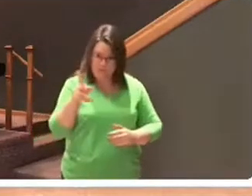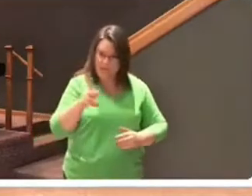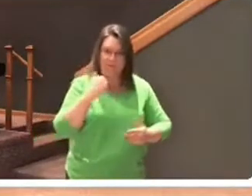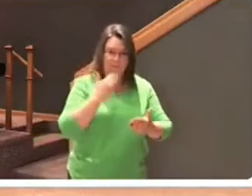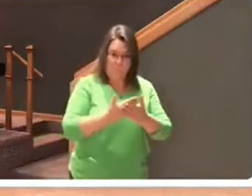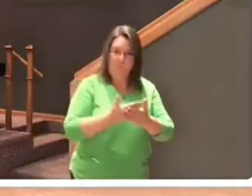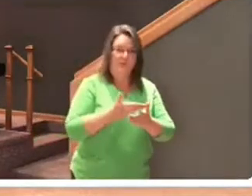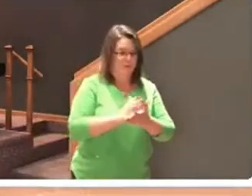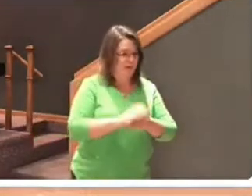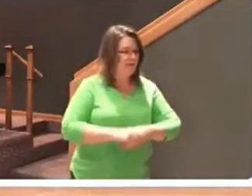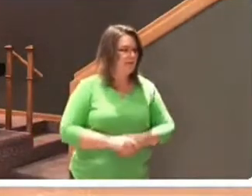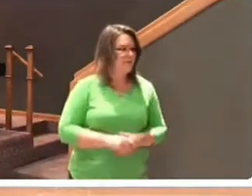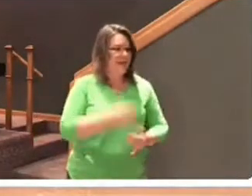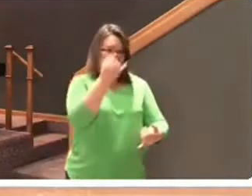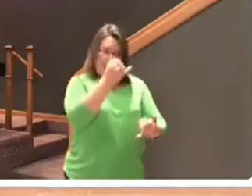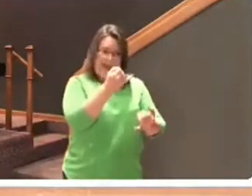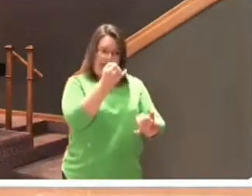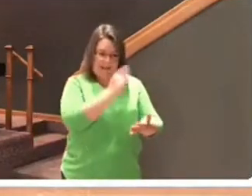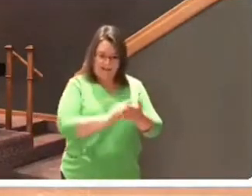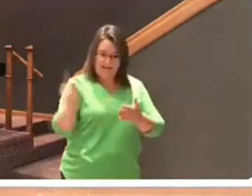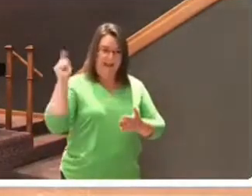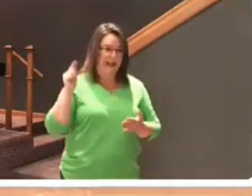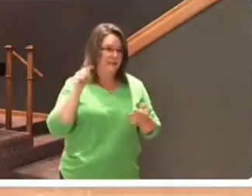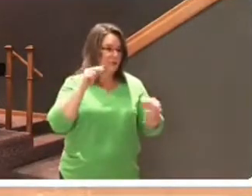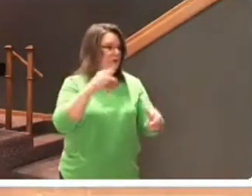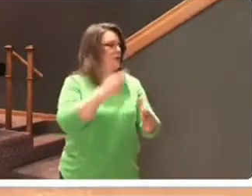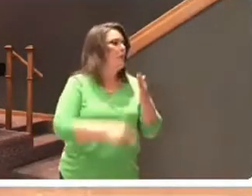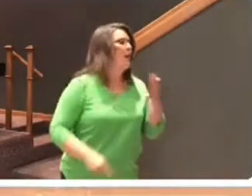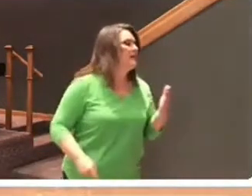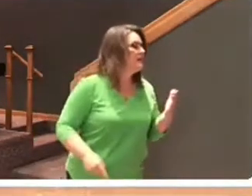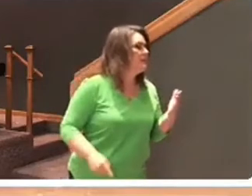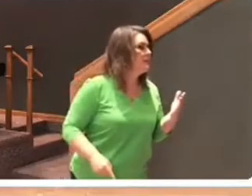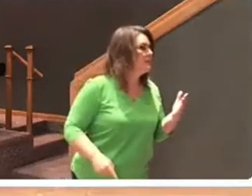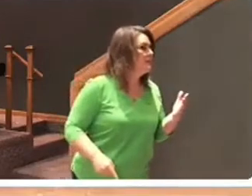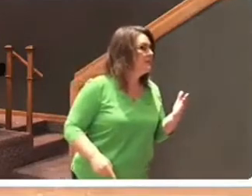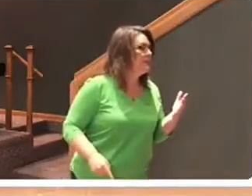Okay, all right. And last week we looked at what?